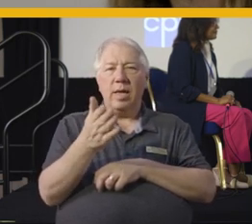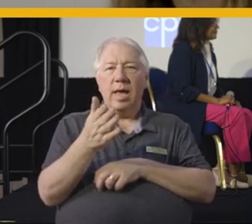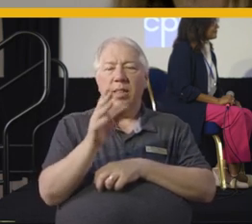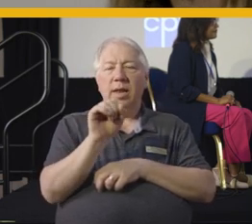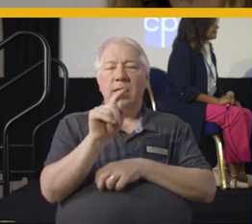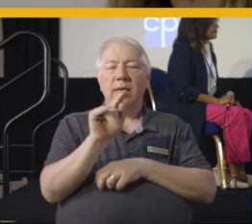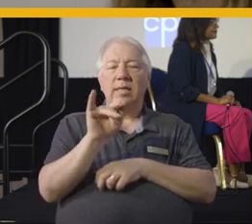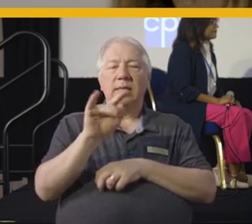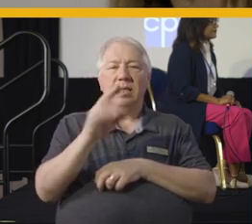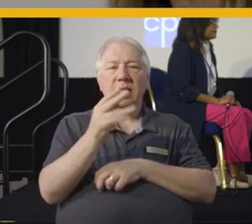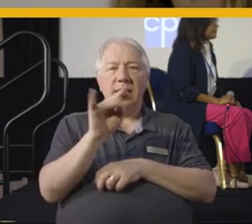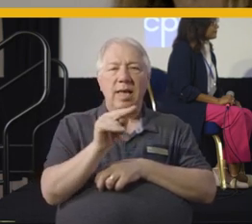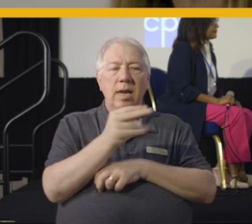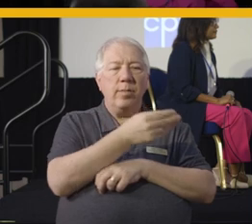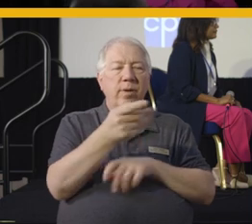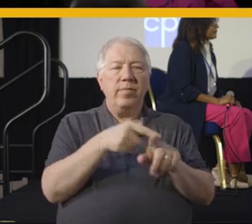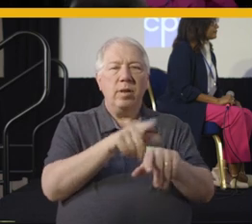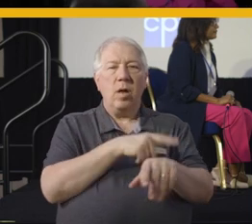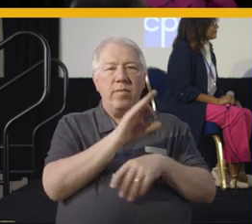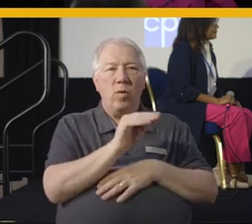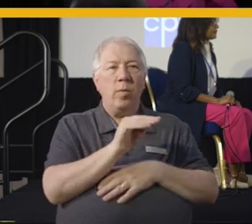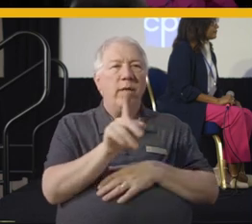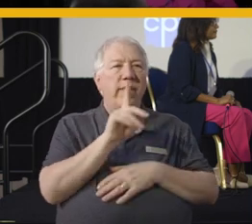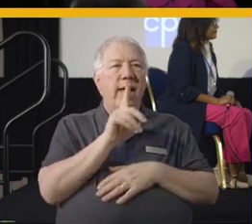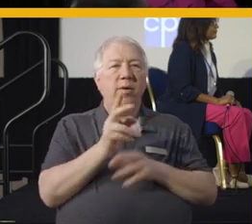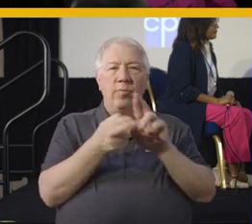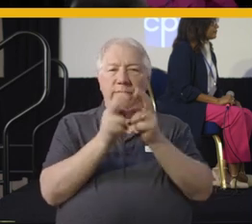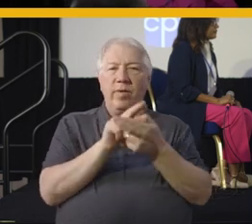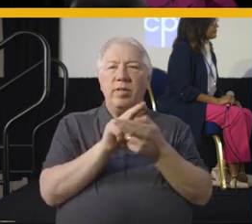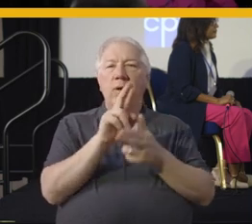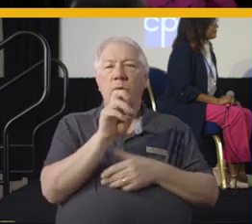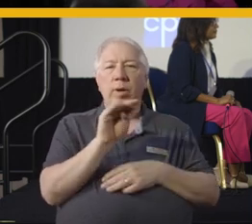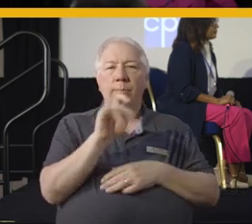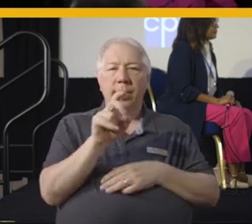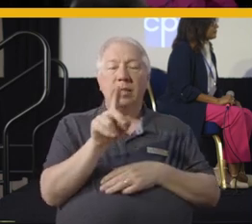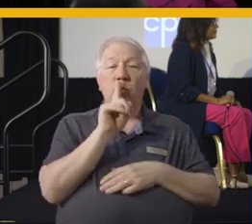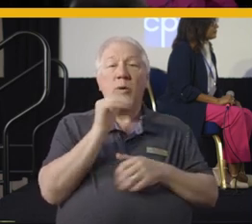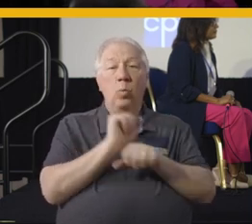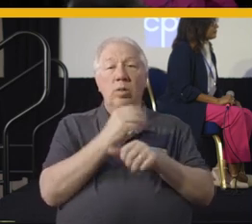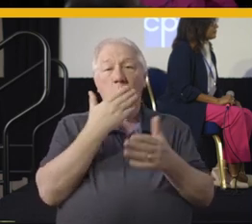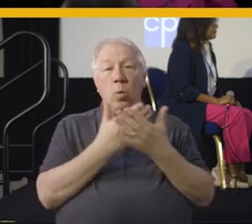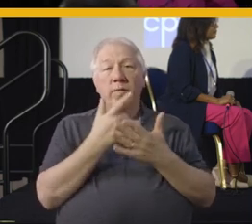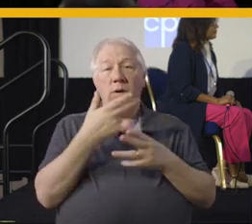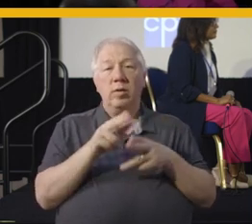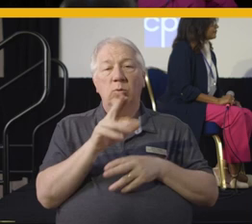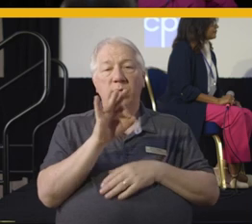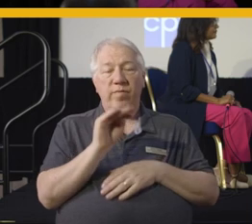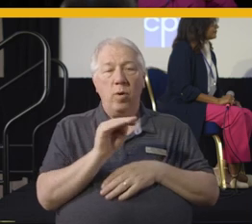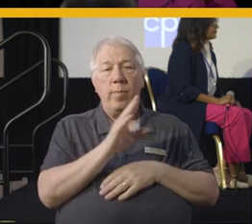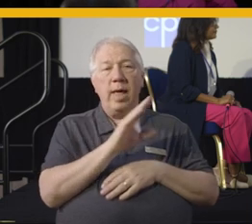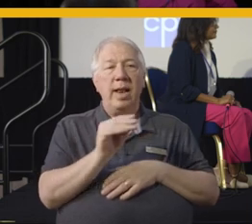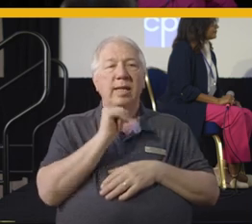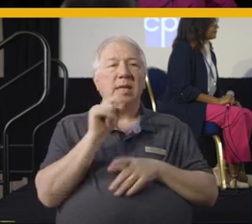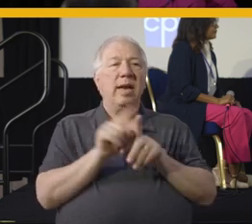in the materials from the long form. And we find that reversioned, remixed approach works really, really well for short form, and